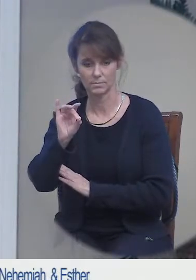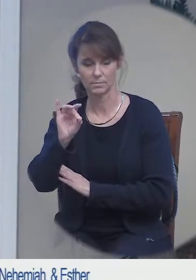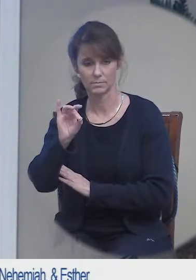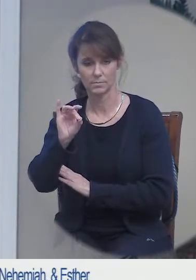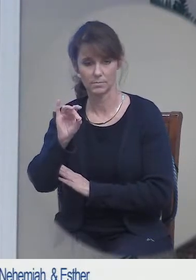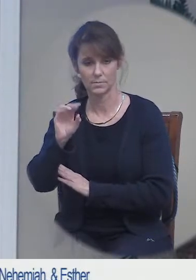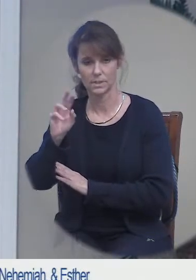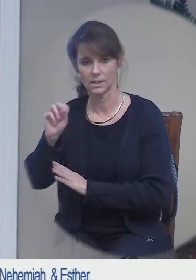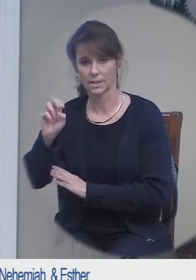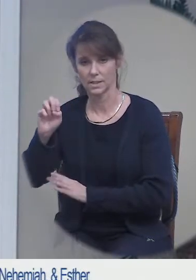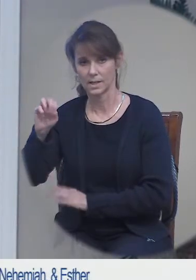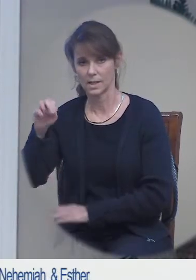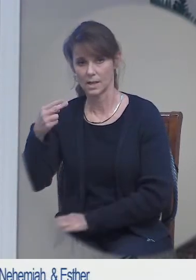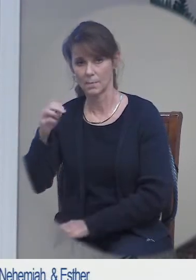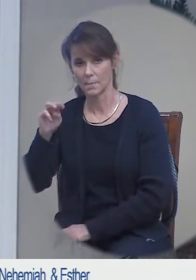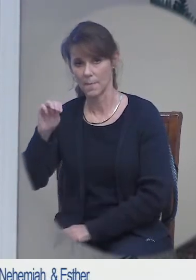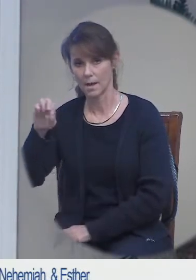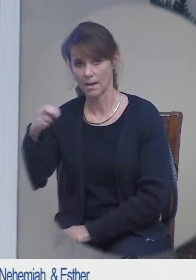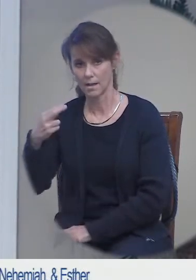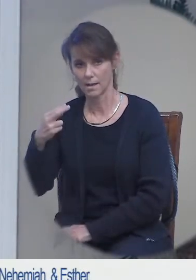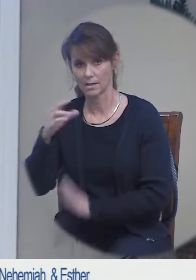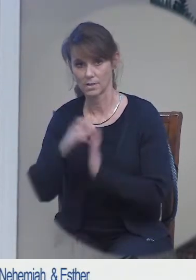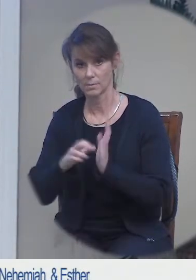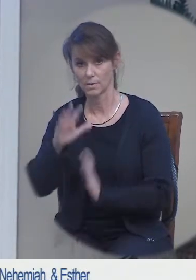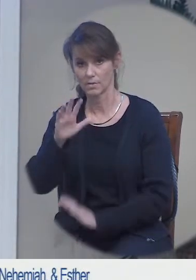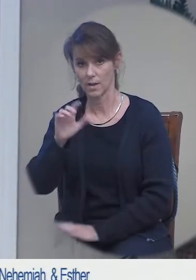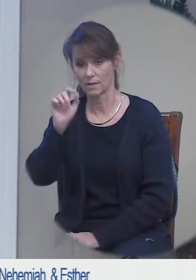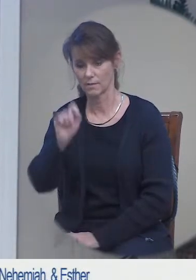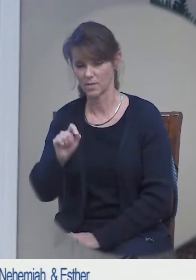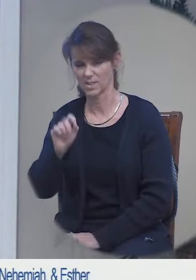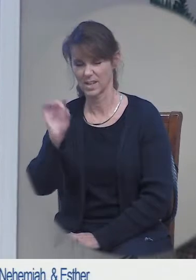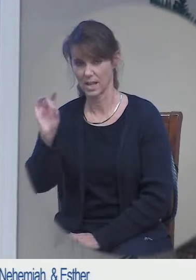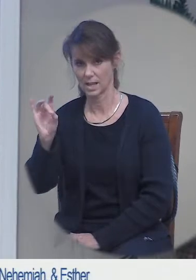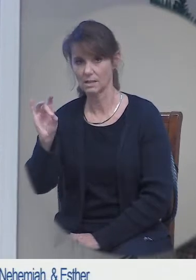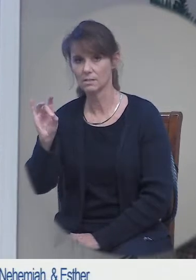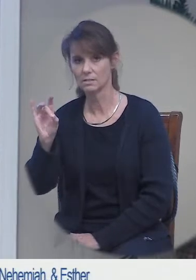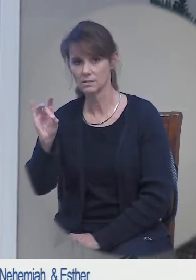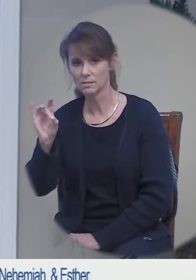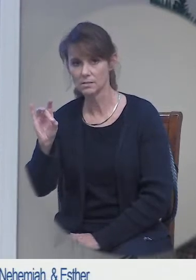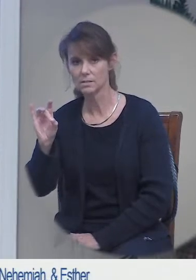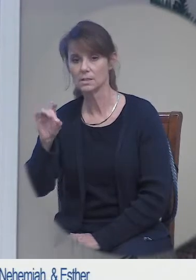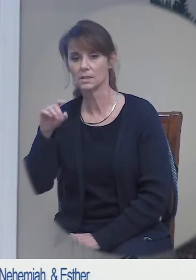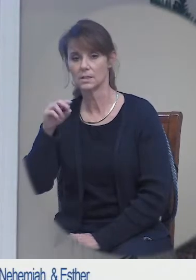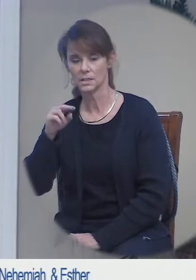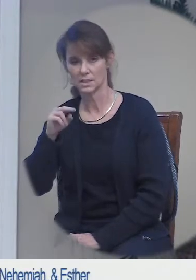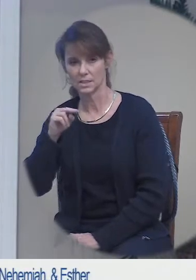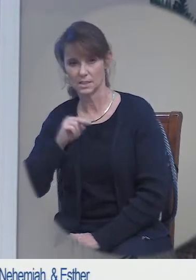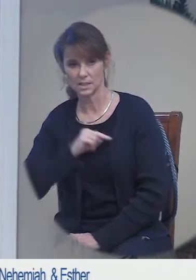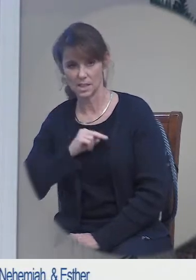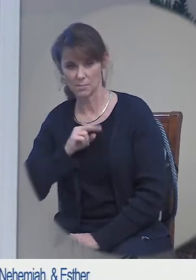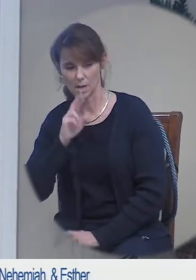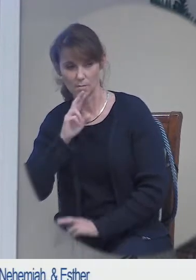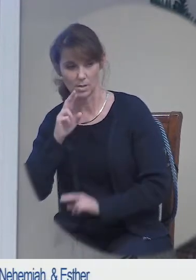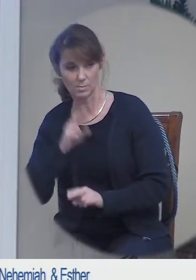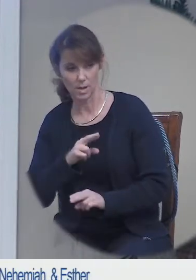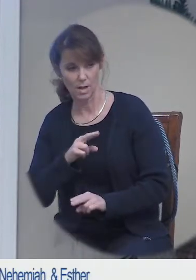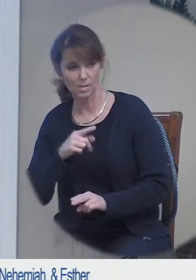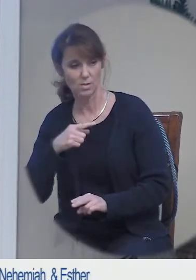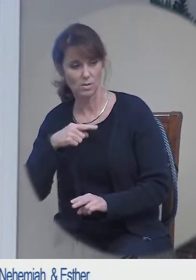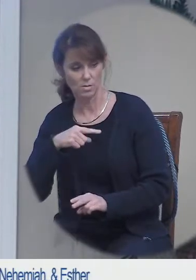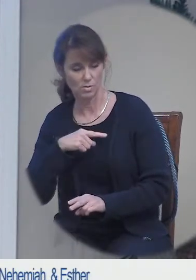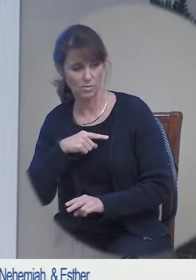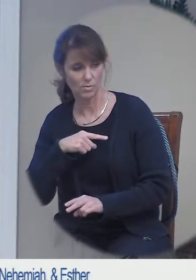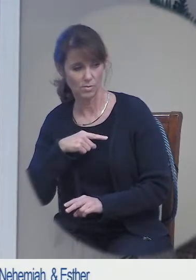Here's Nehemiah's response to the part of his response. He says, I said to them, we acting according to our ability